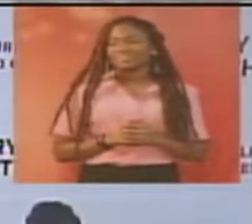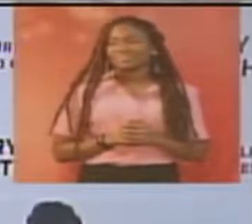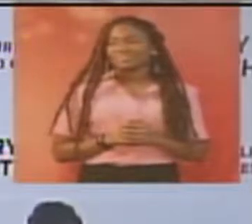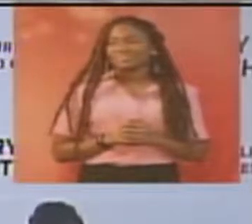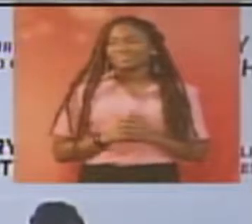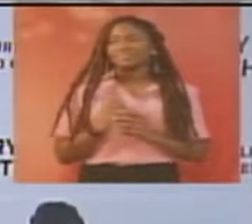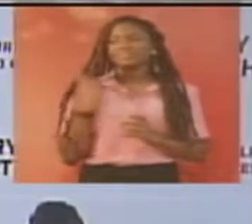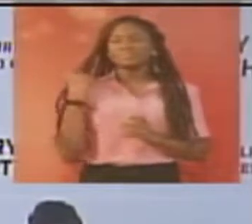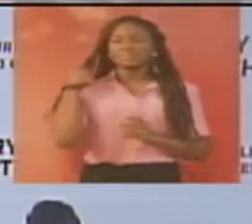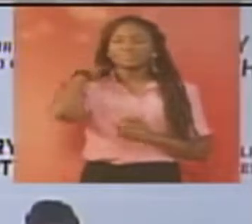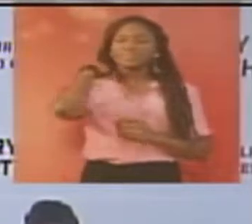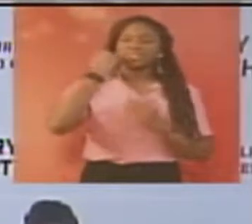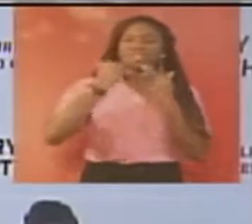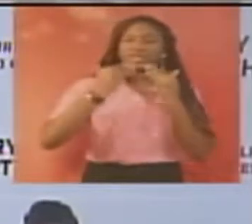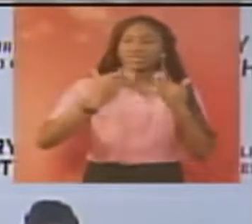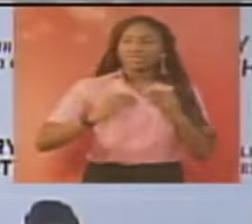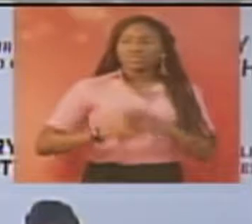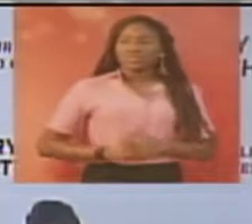Thank you.